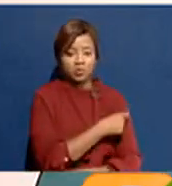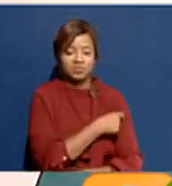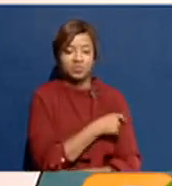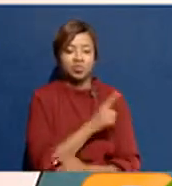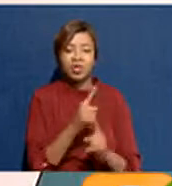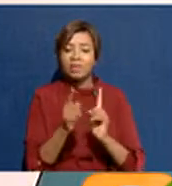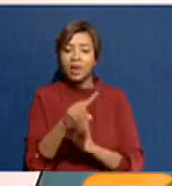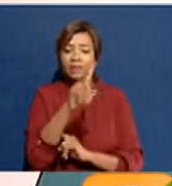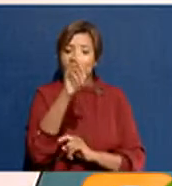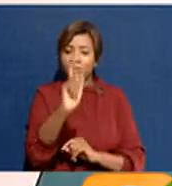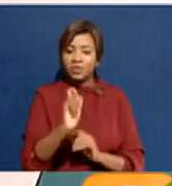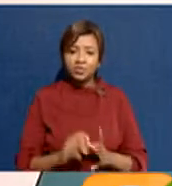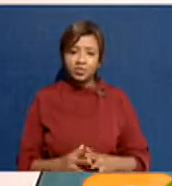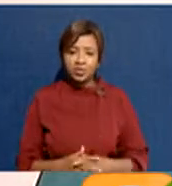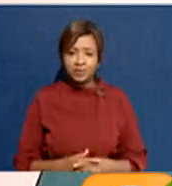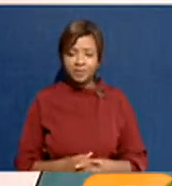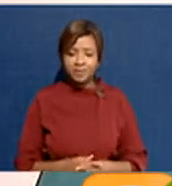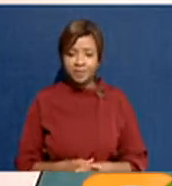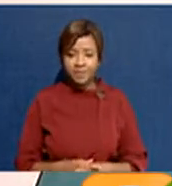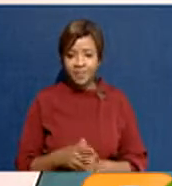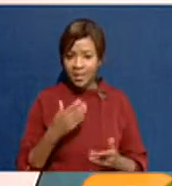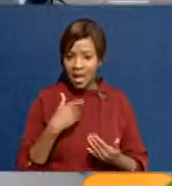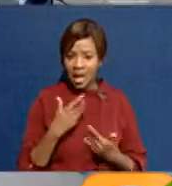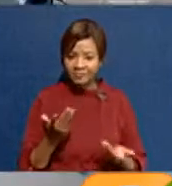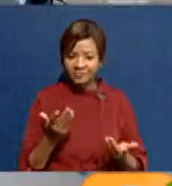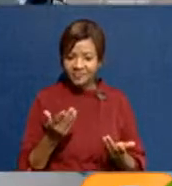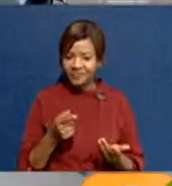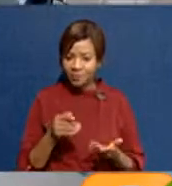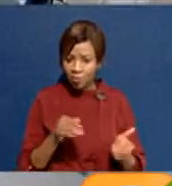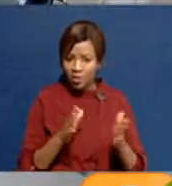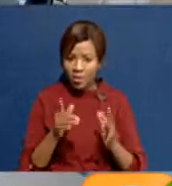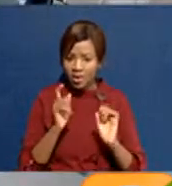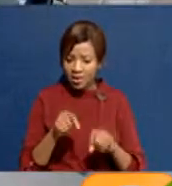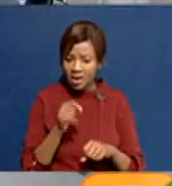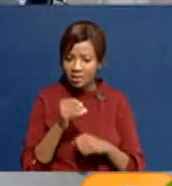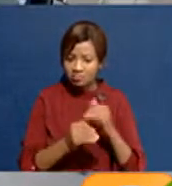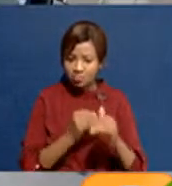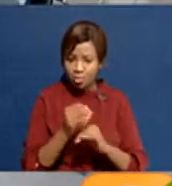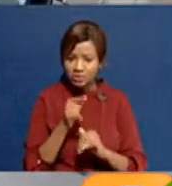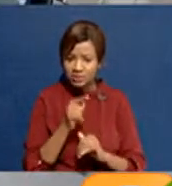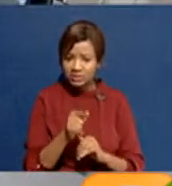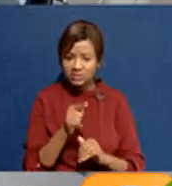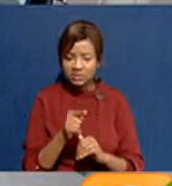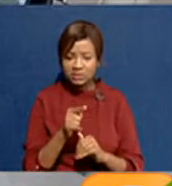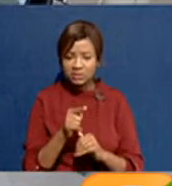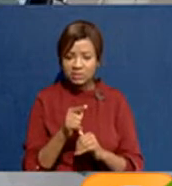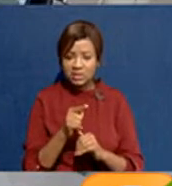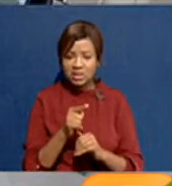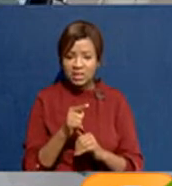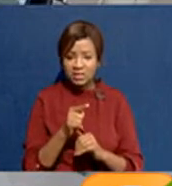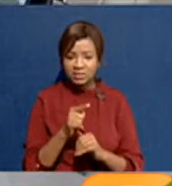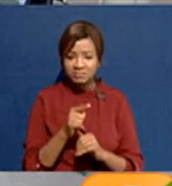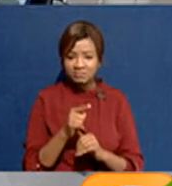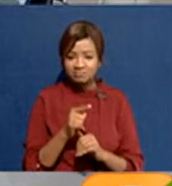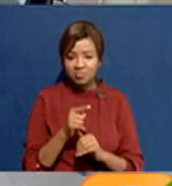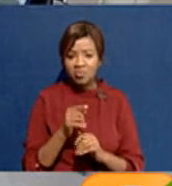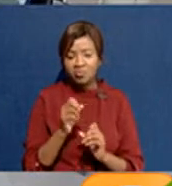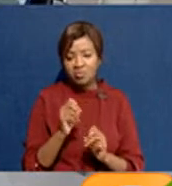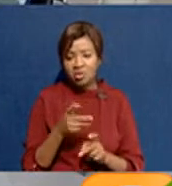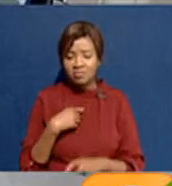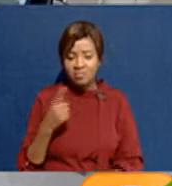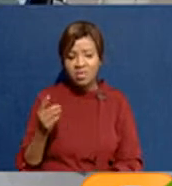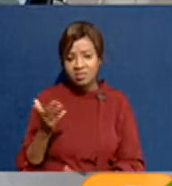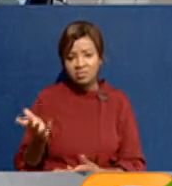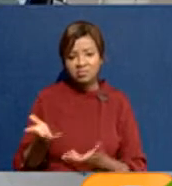if there's a way of incentivizing that process to where they feel I'll get something back for bringing my children, even